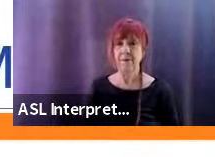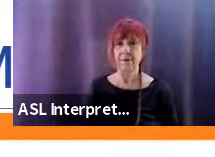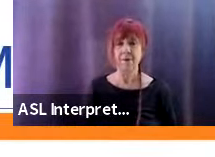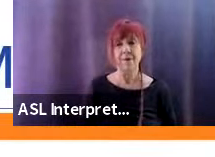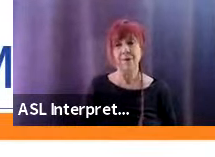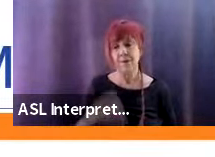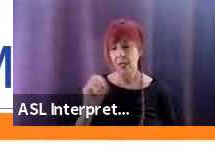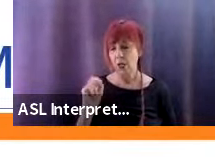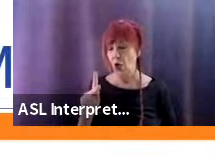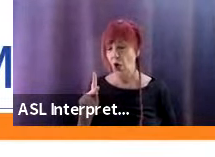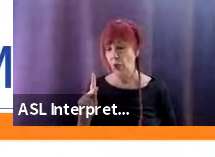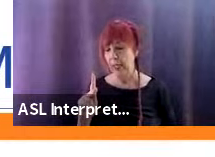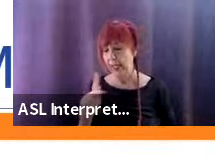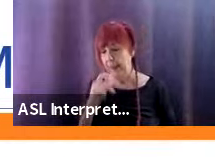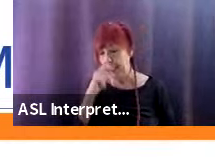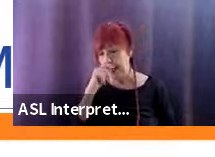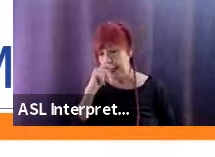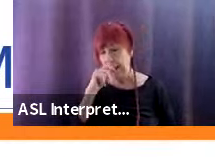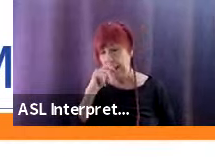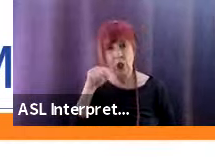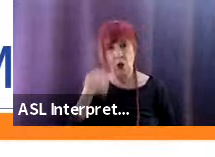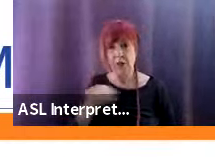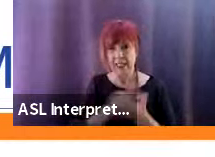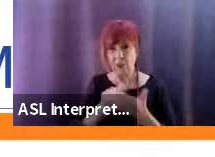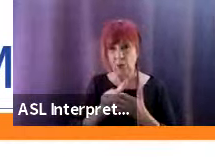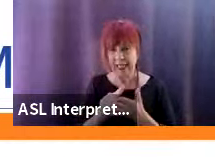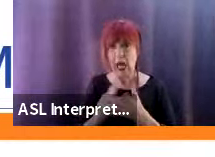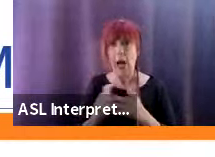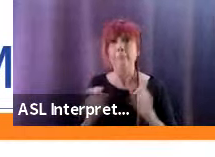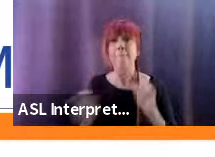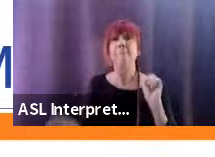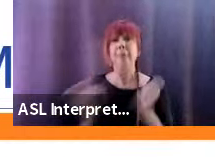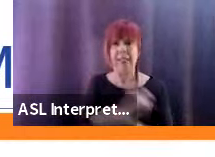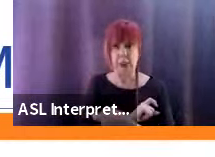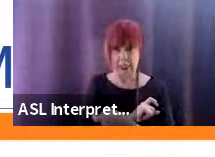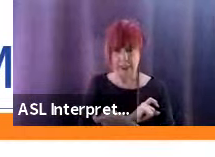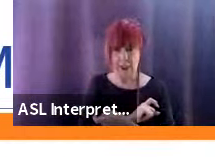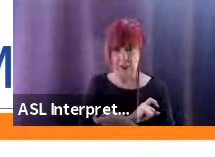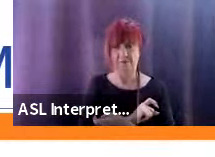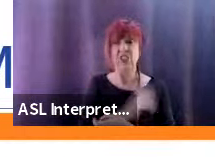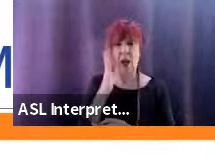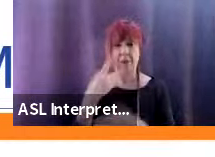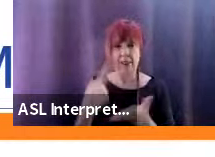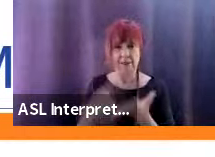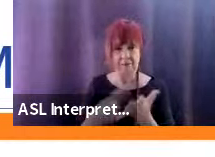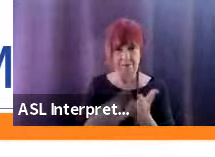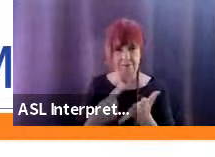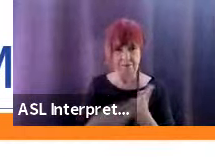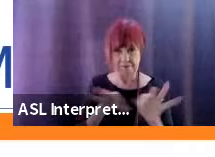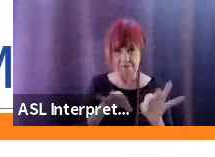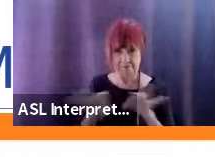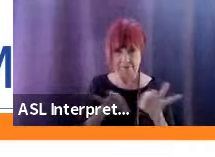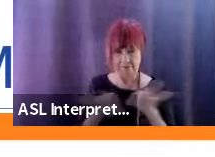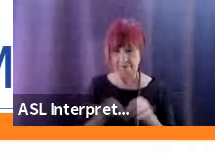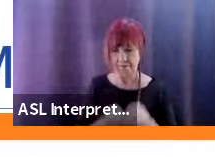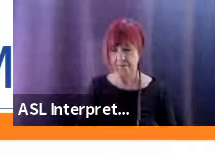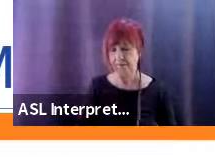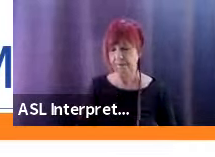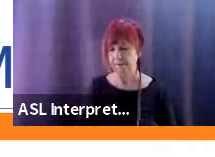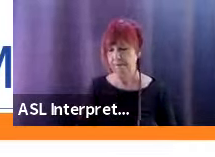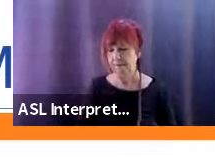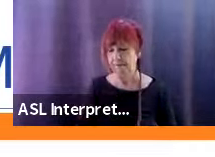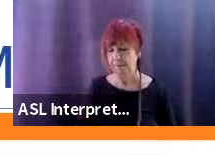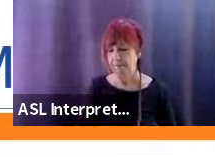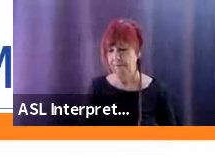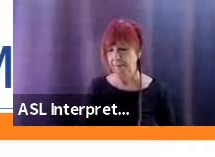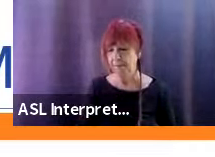Okay, so this is the big change this week. So I'm going to spend a little extra time on the slide and how the calculations work, because there has been a ton